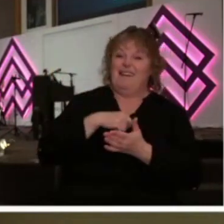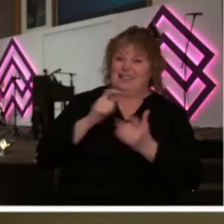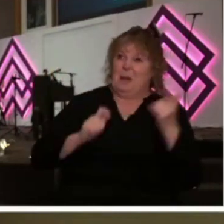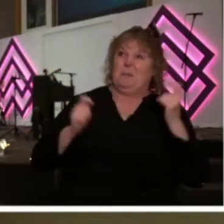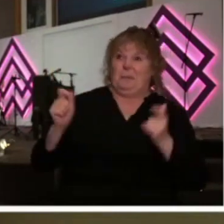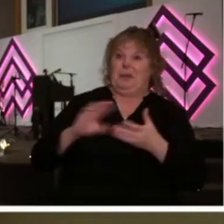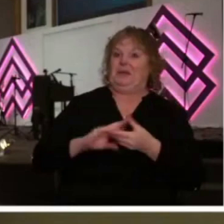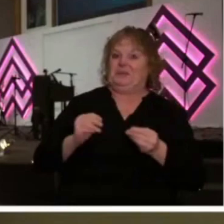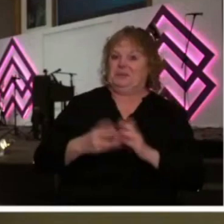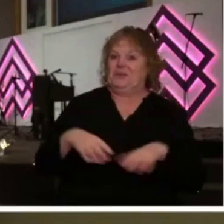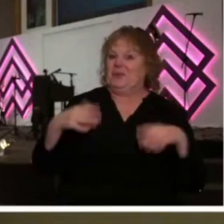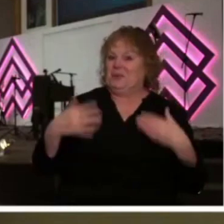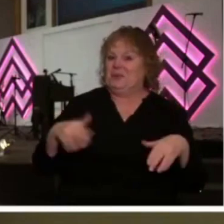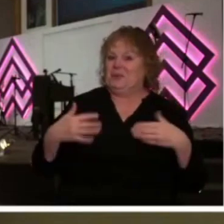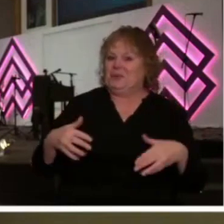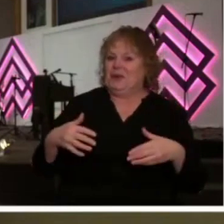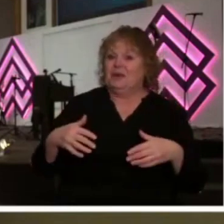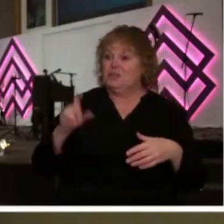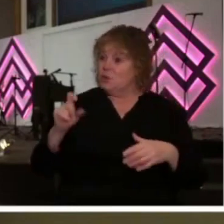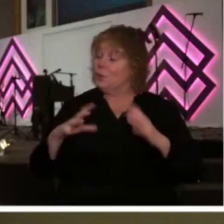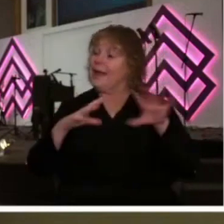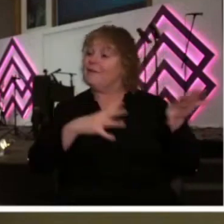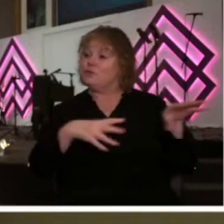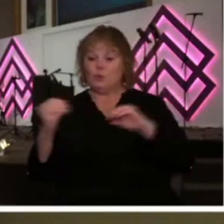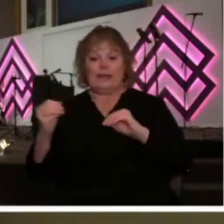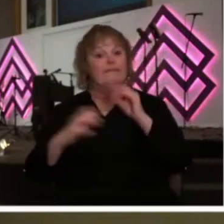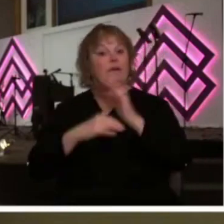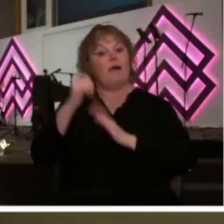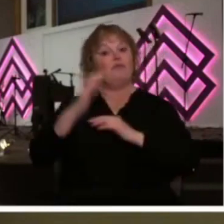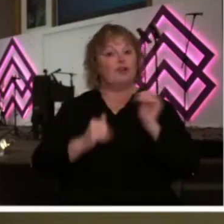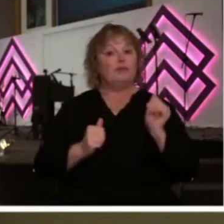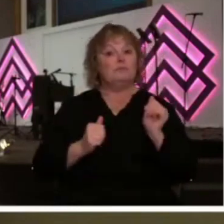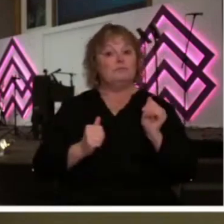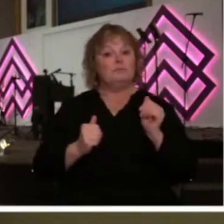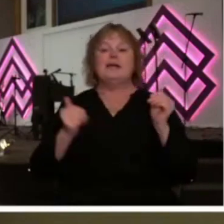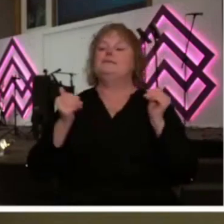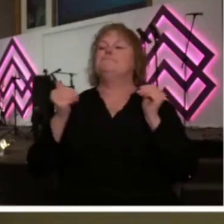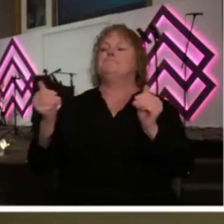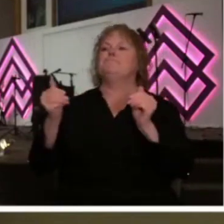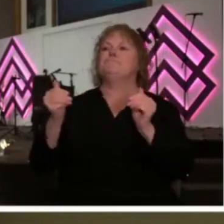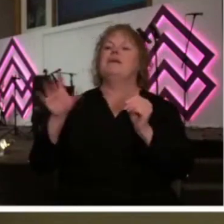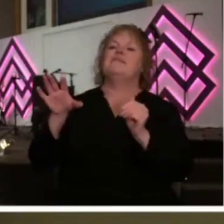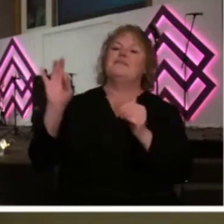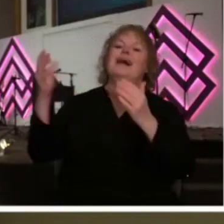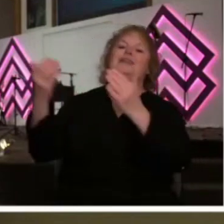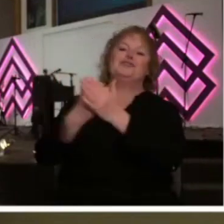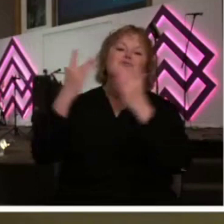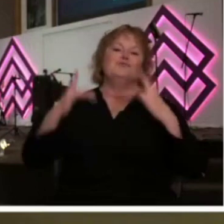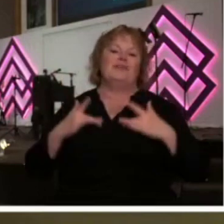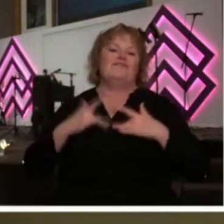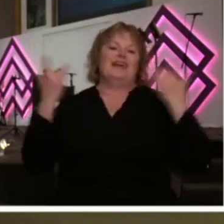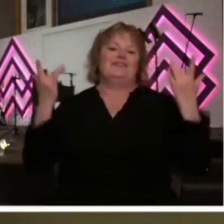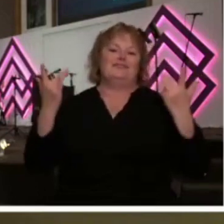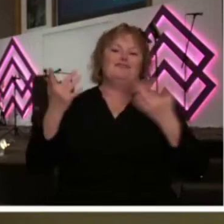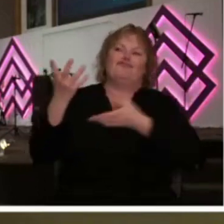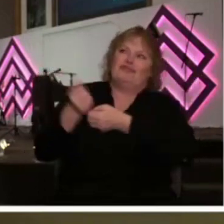that we have to make, to leave our comfort zones behind and launch into a brand new adventure of